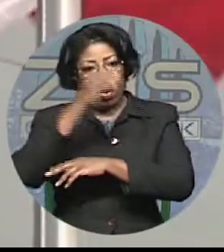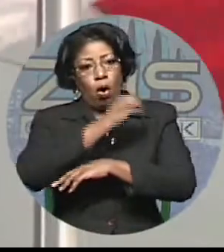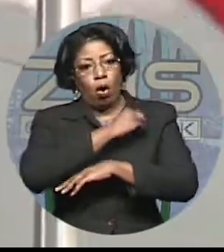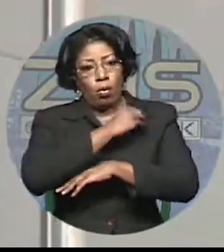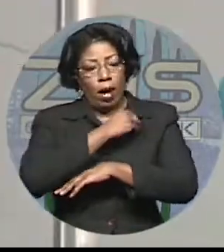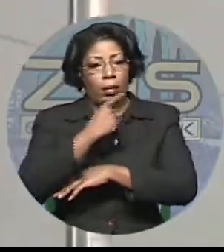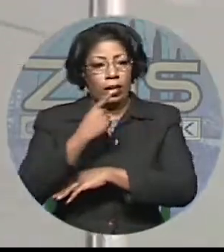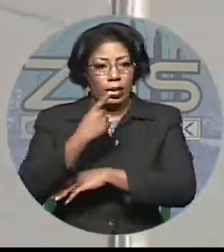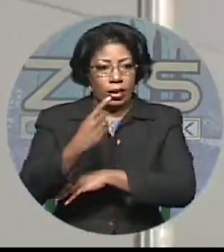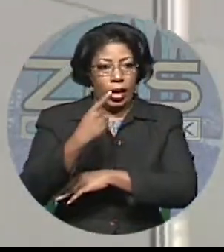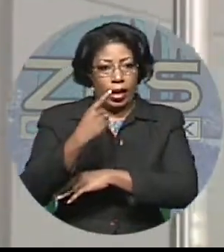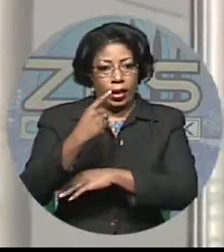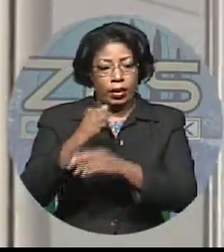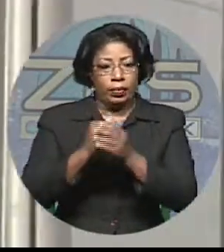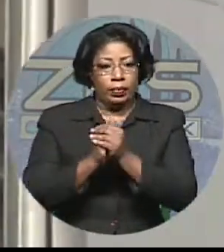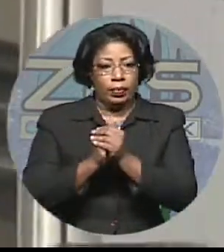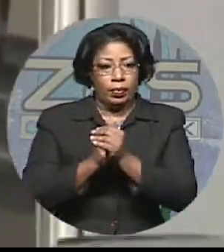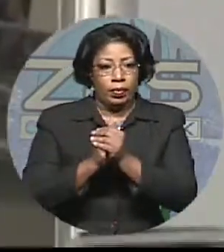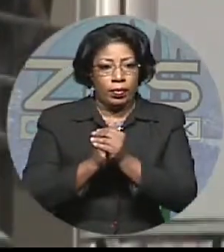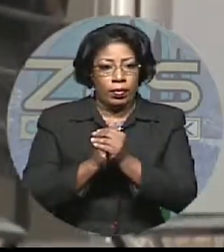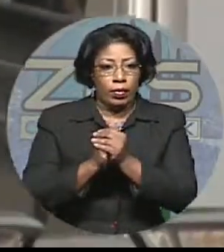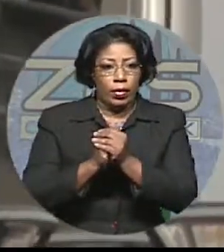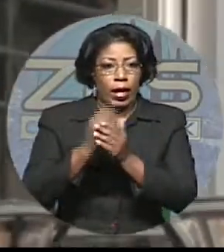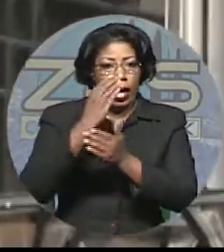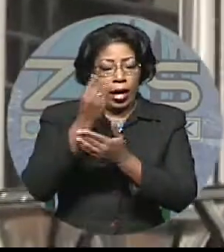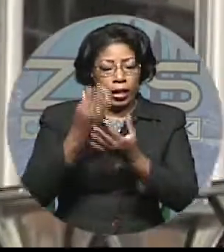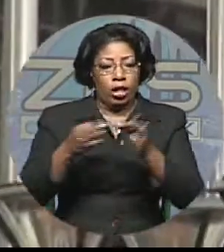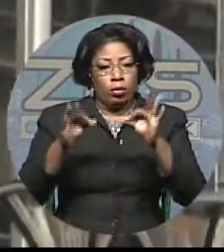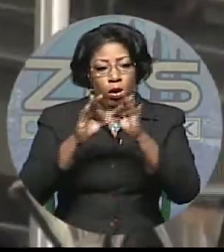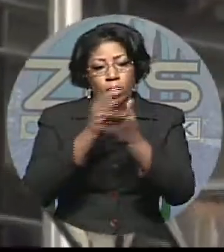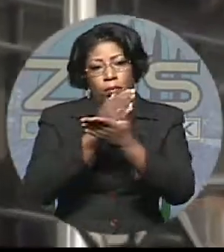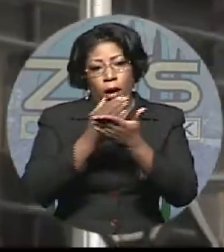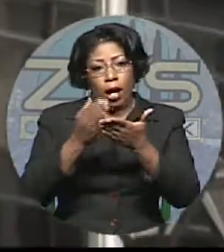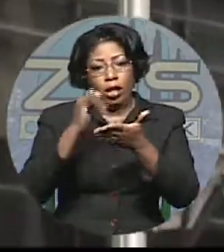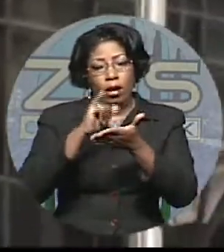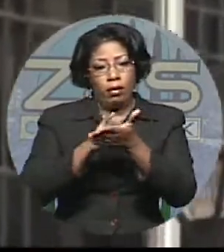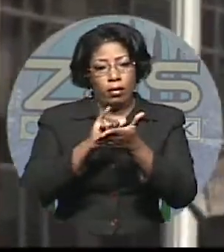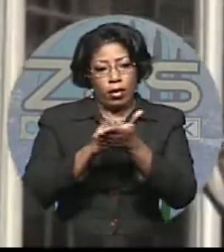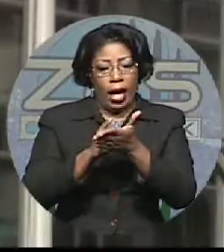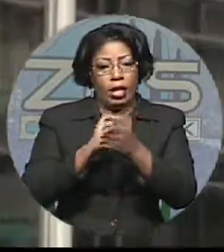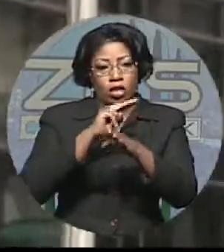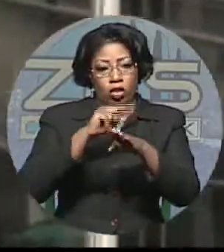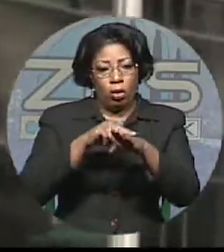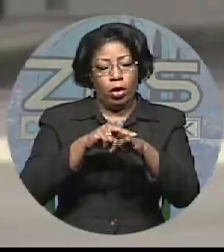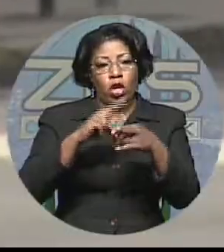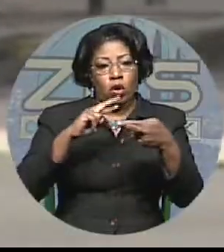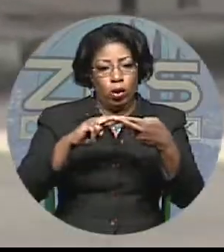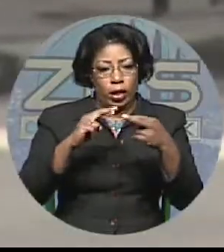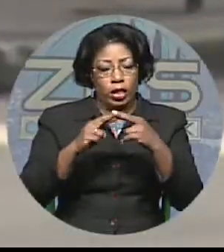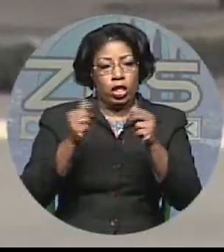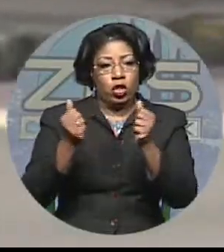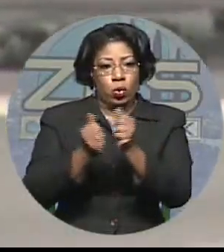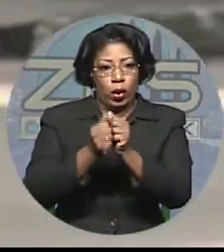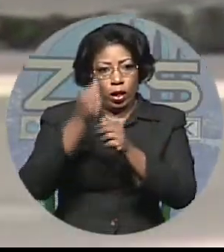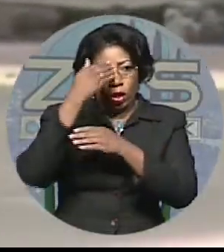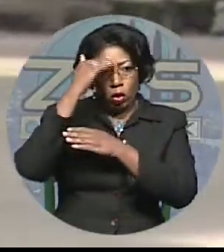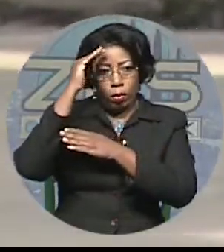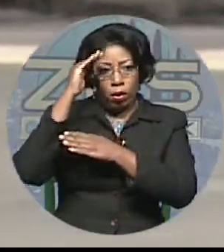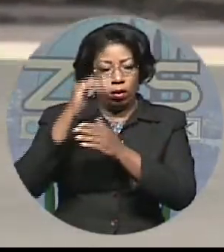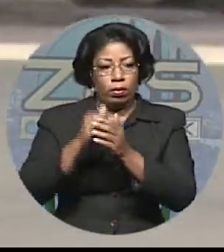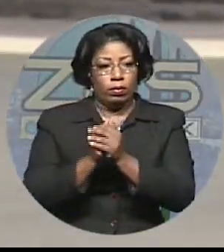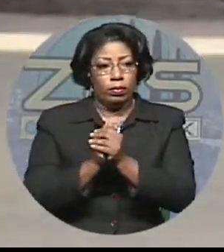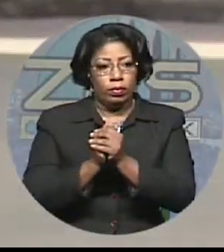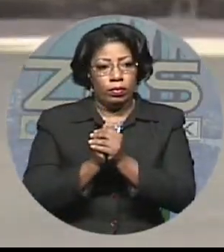chapter of engagement in the region, and a key part of that chapter is normalizing relations with Cuba.